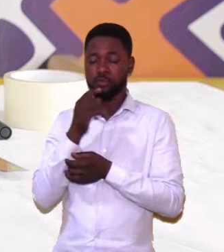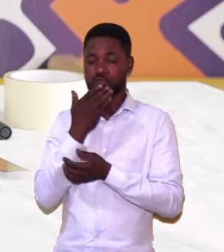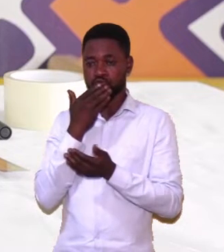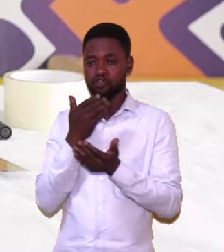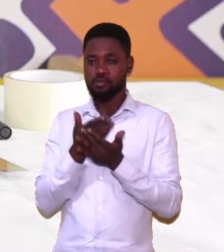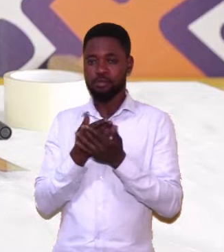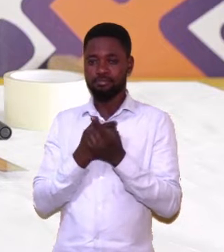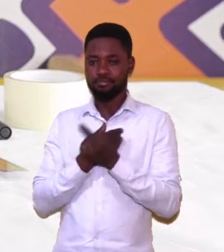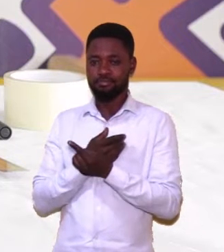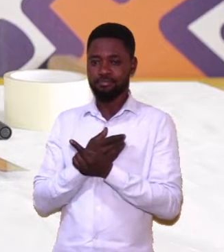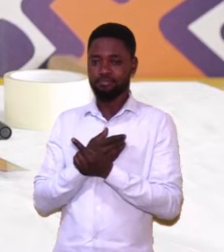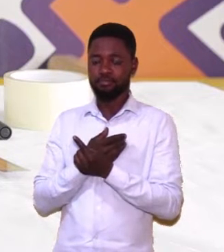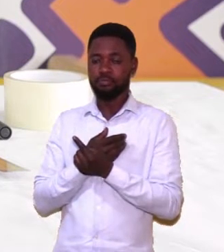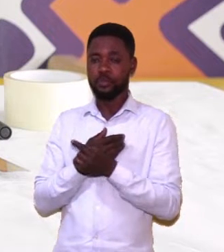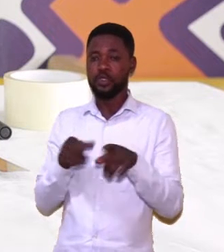Good.